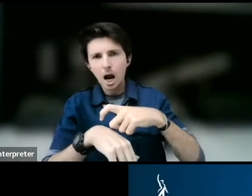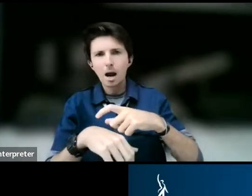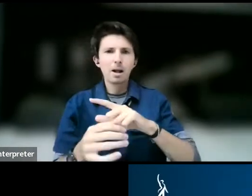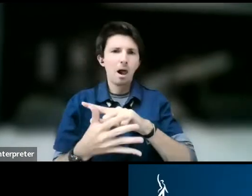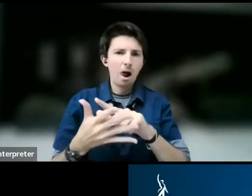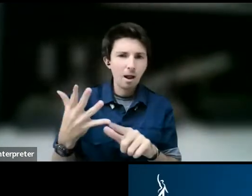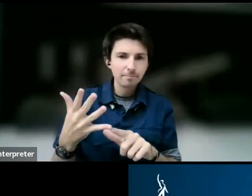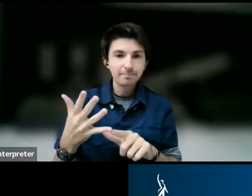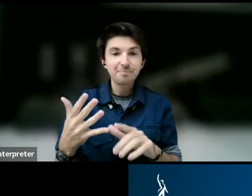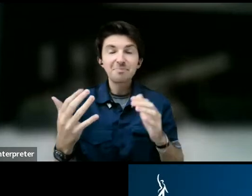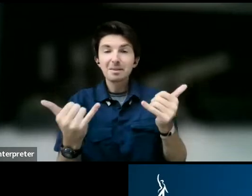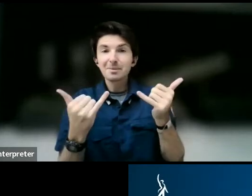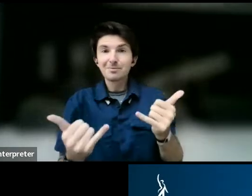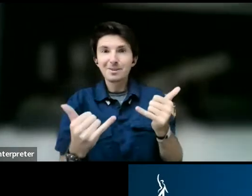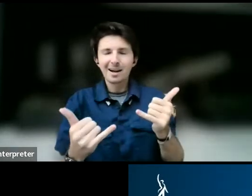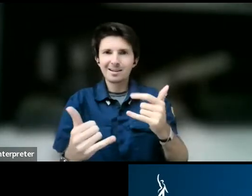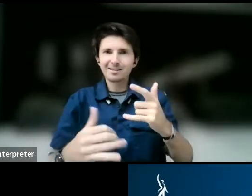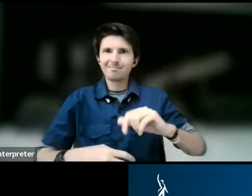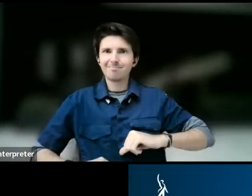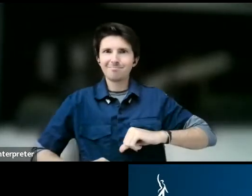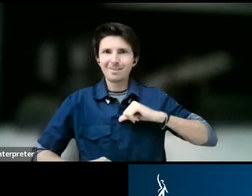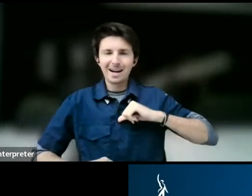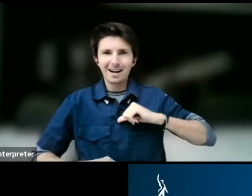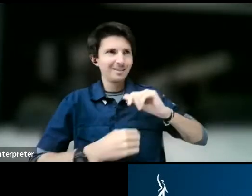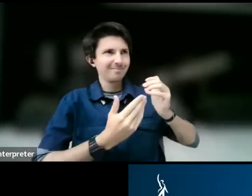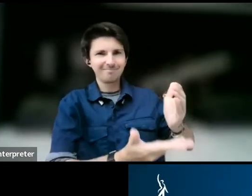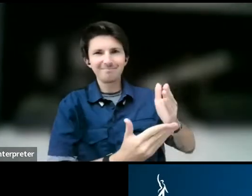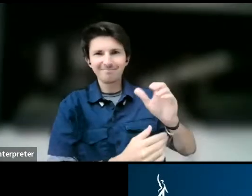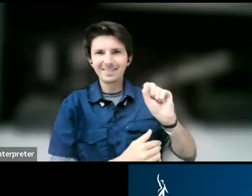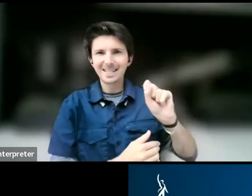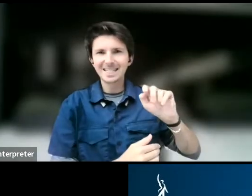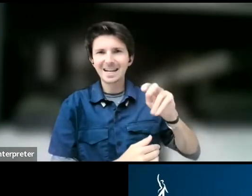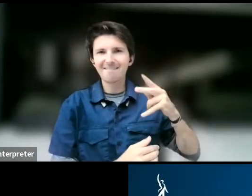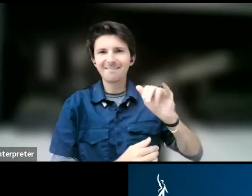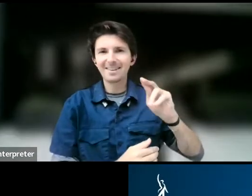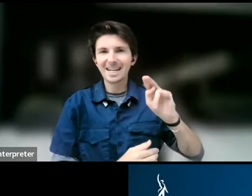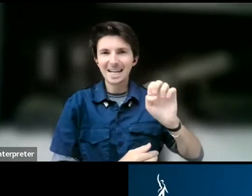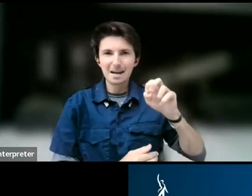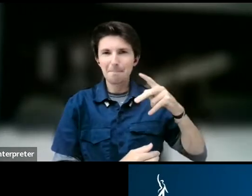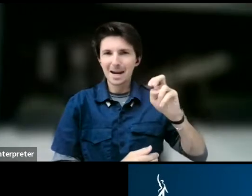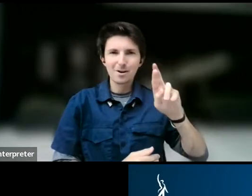York Entertainment Contracts, Stephanie Perry. Prior to